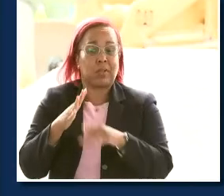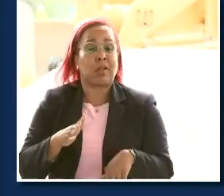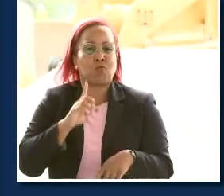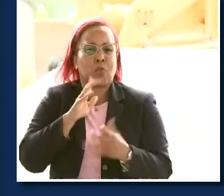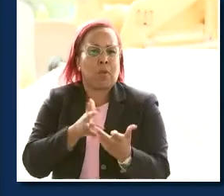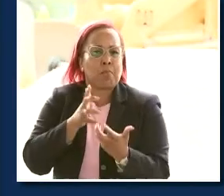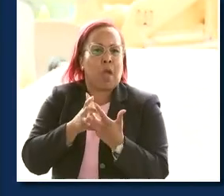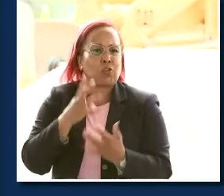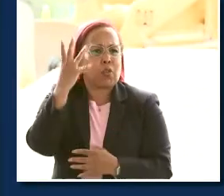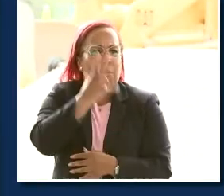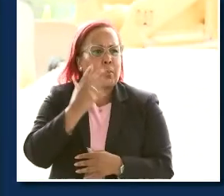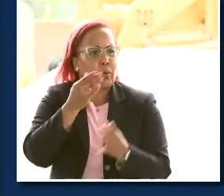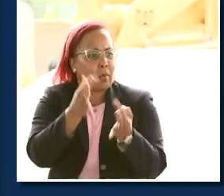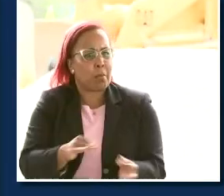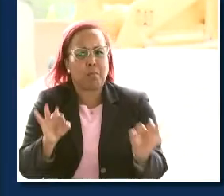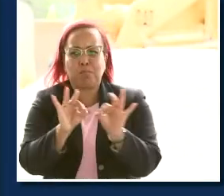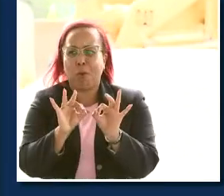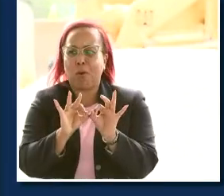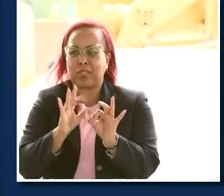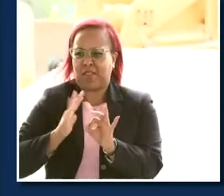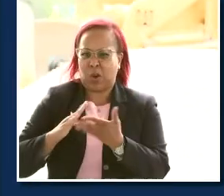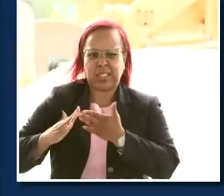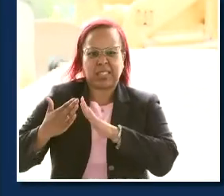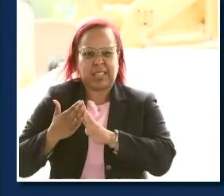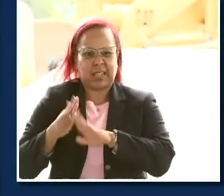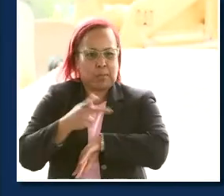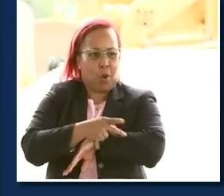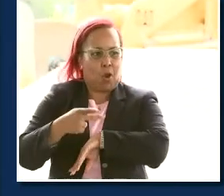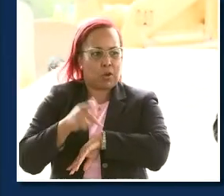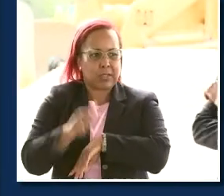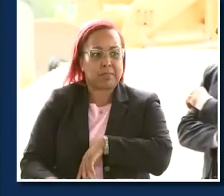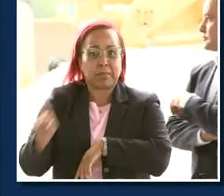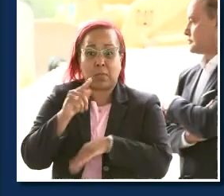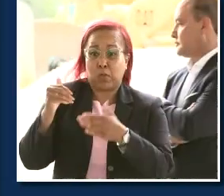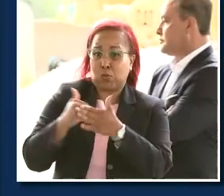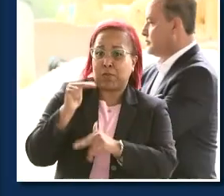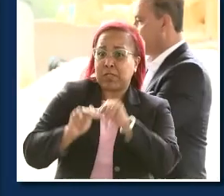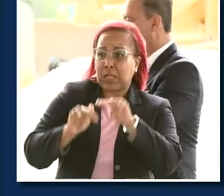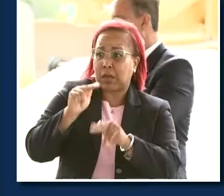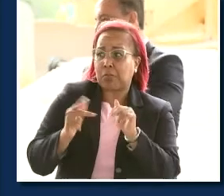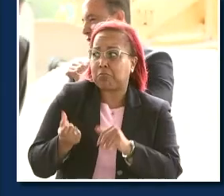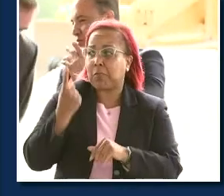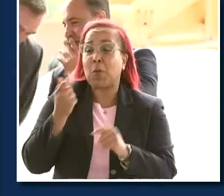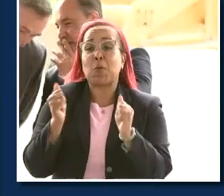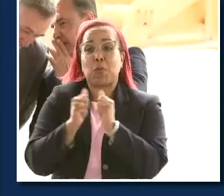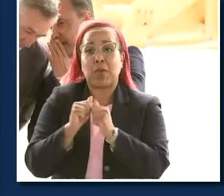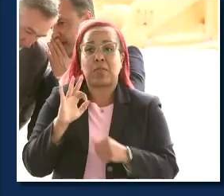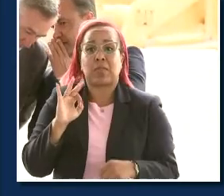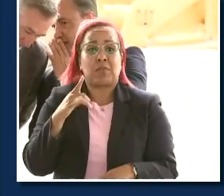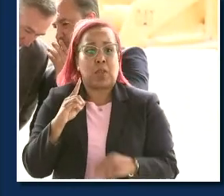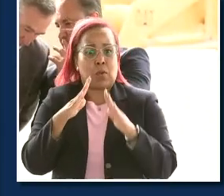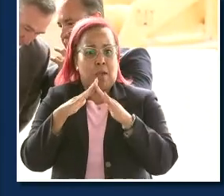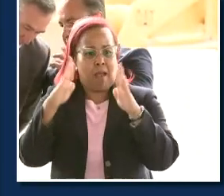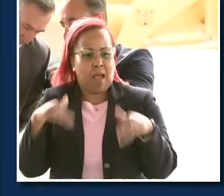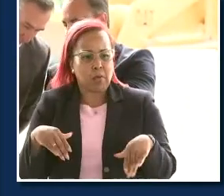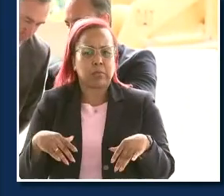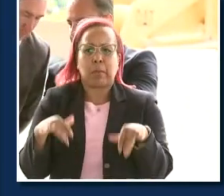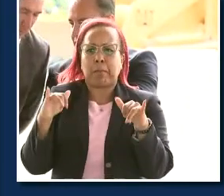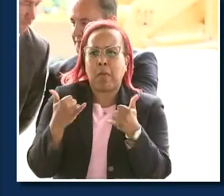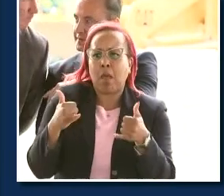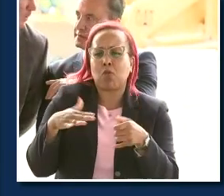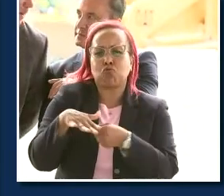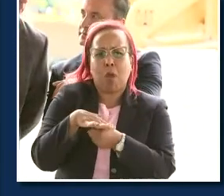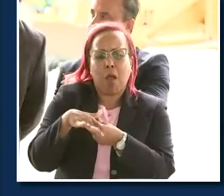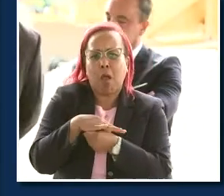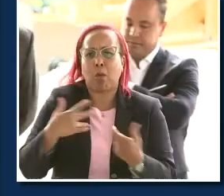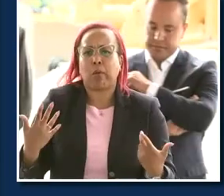the beauty and importance of our city's parks. This new facility, along with the field house, fitness center, playing fields, playgrounds,